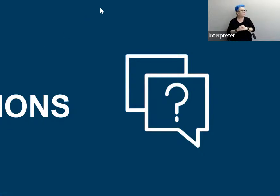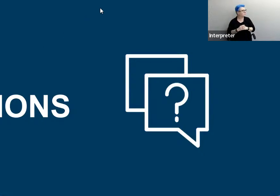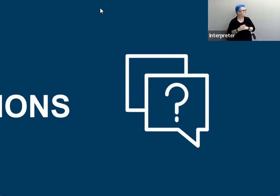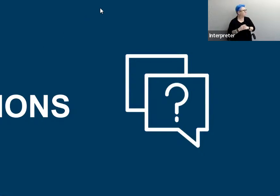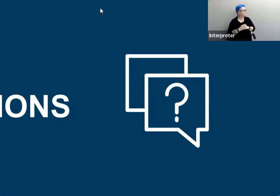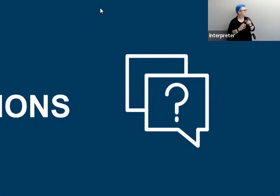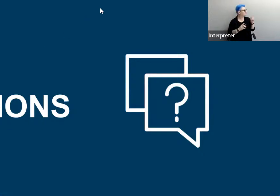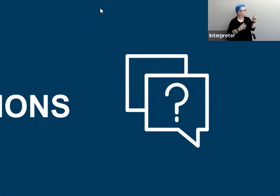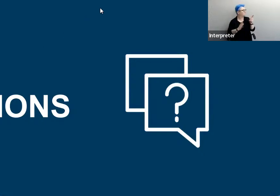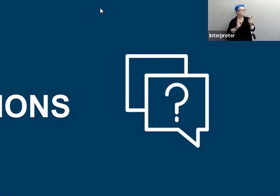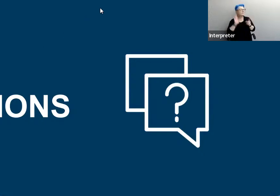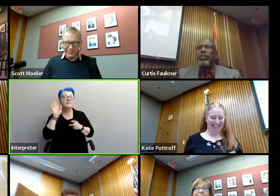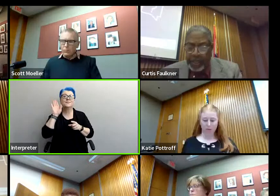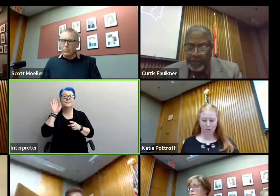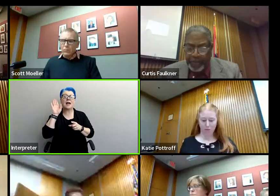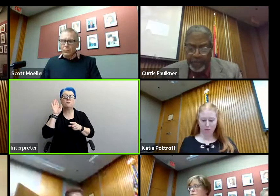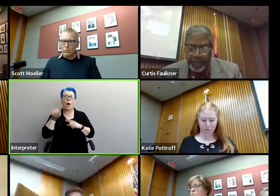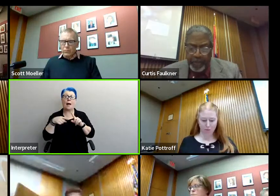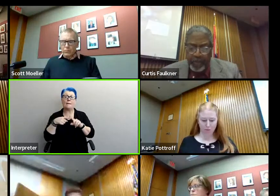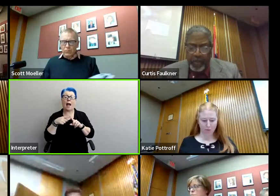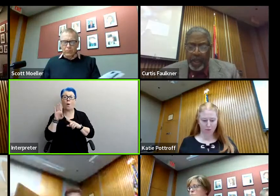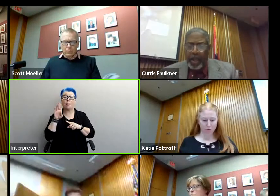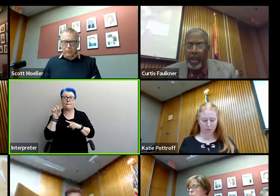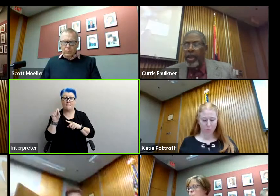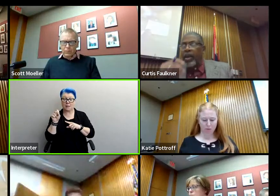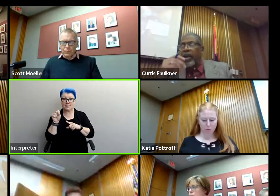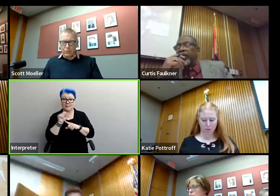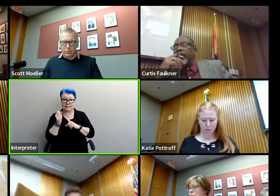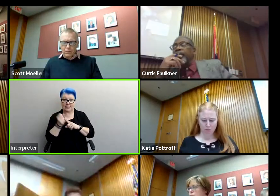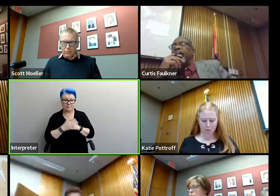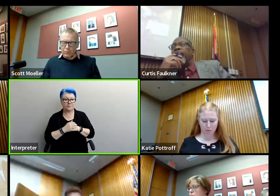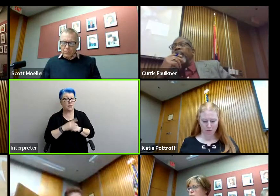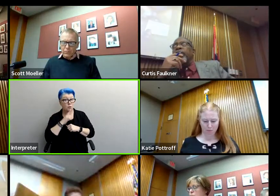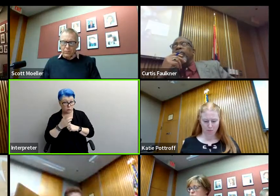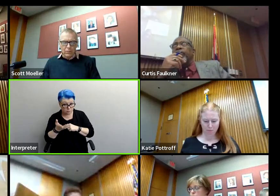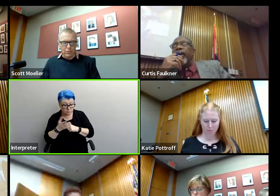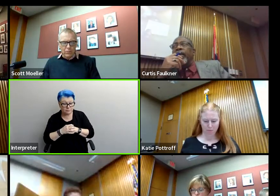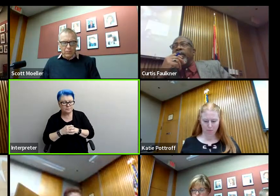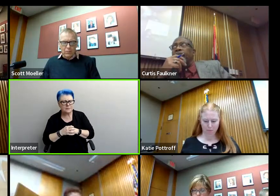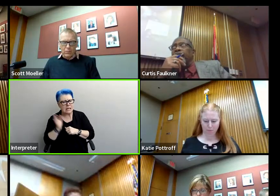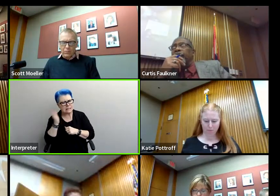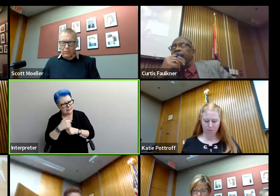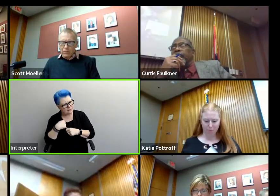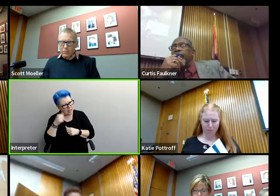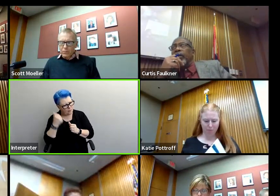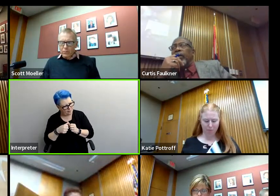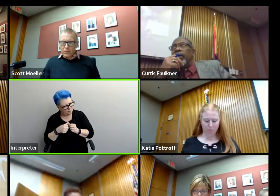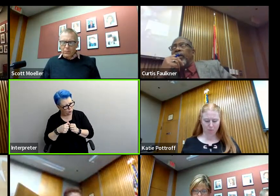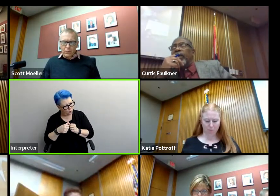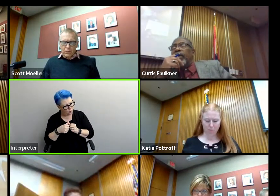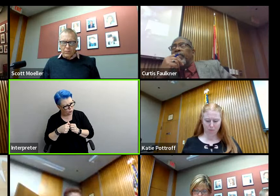Anybody have any questions? I have one about the busing. Sure. Things that I remember that